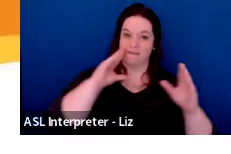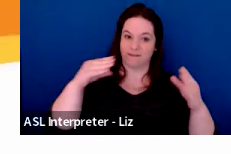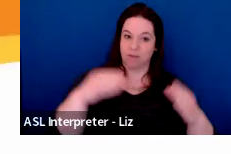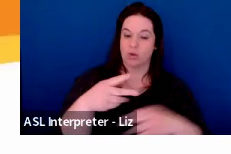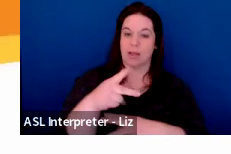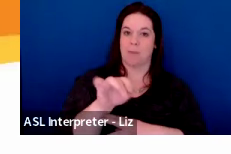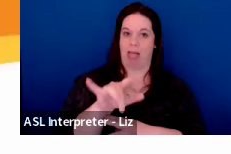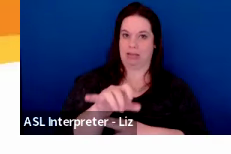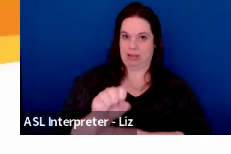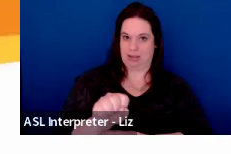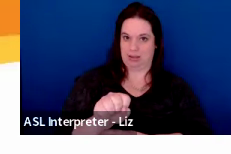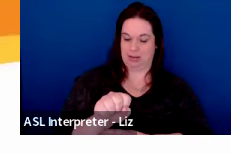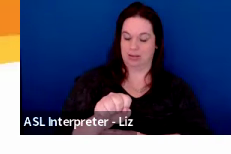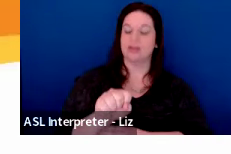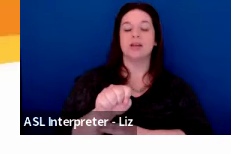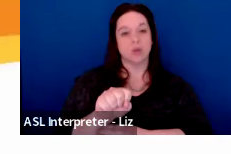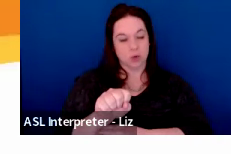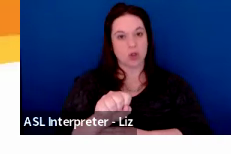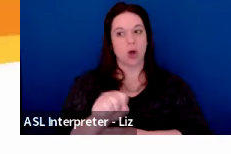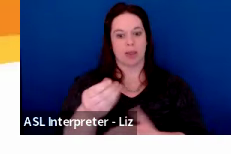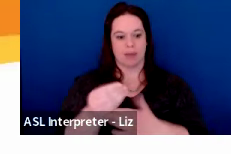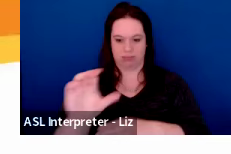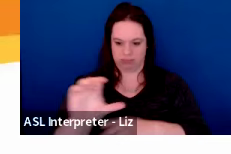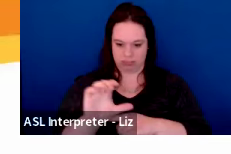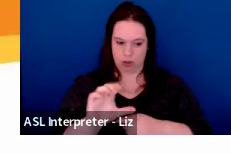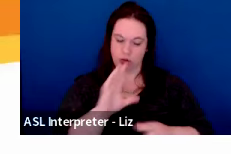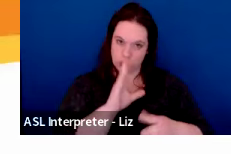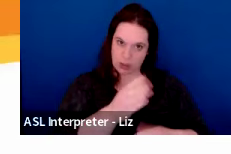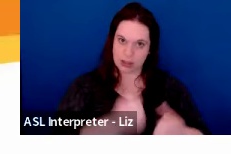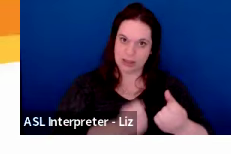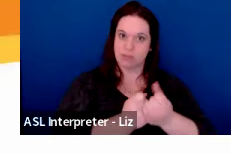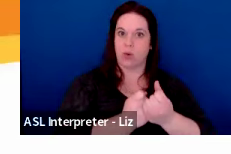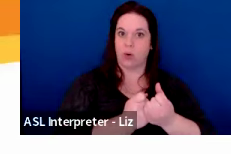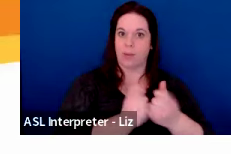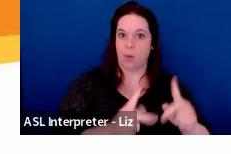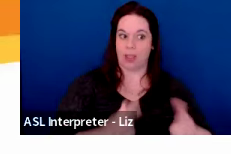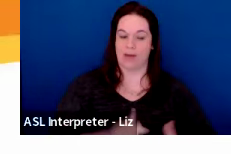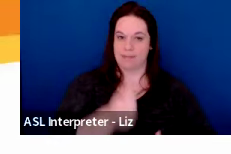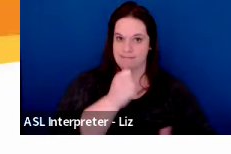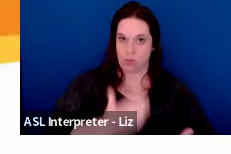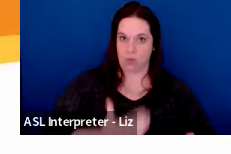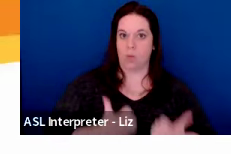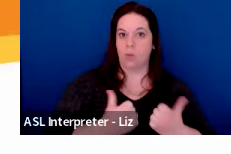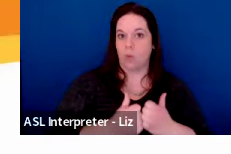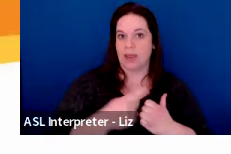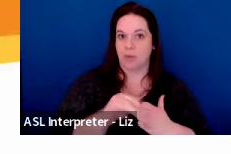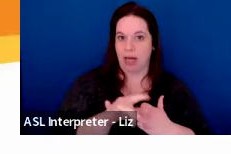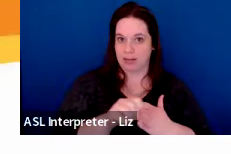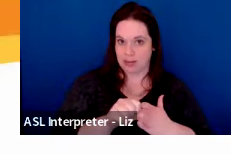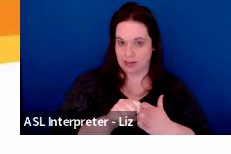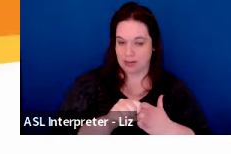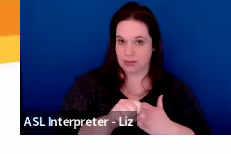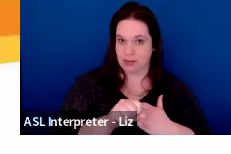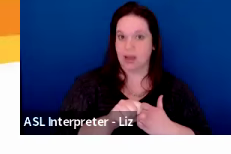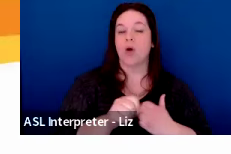directly benefit people living with paralysis, along with their families and their caregivers. We use functional definition of